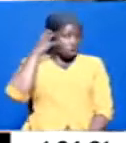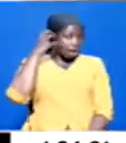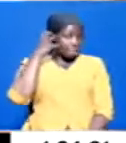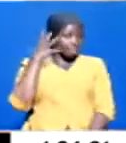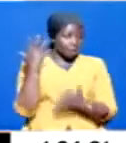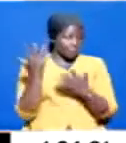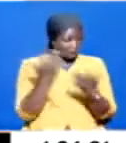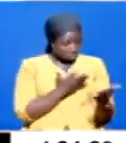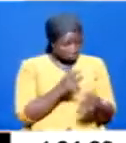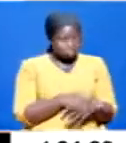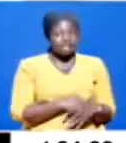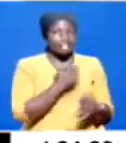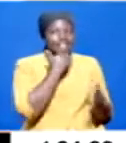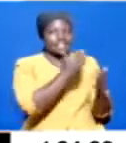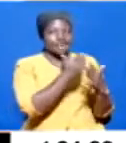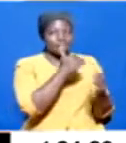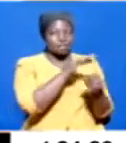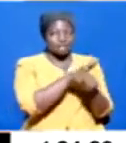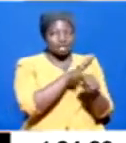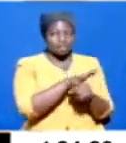Welcome. Thank you.